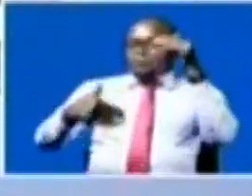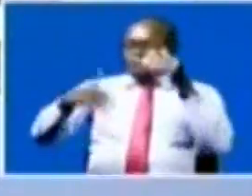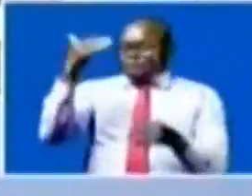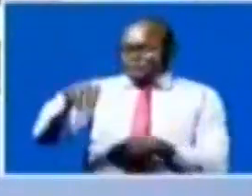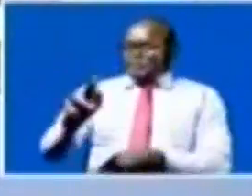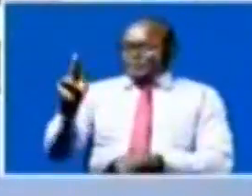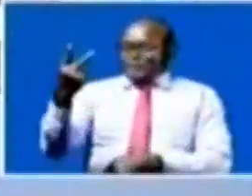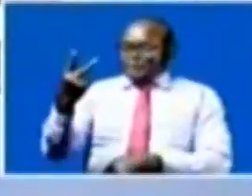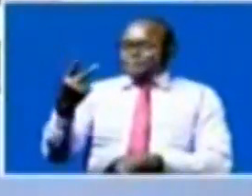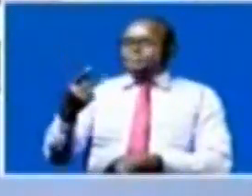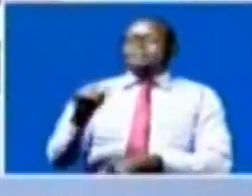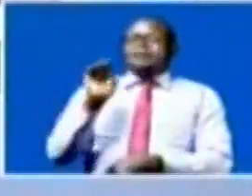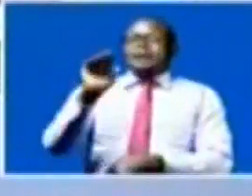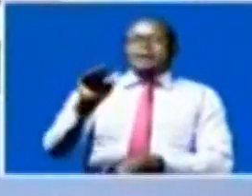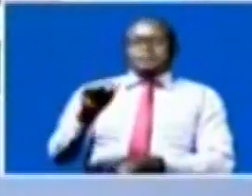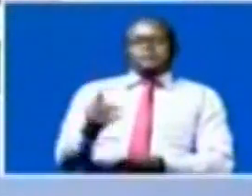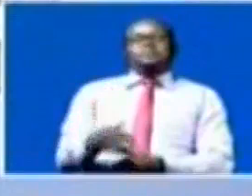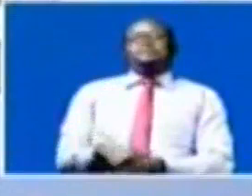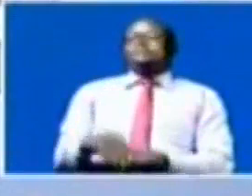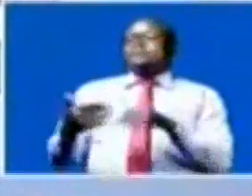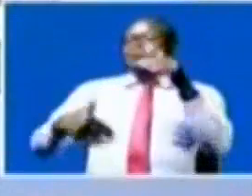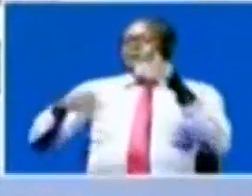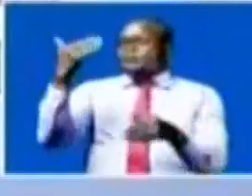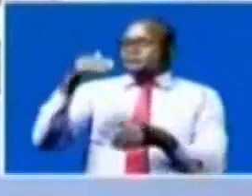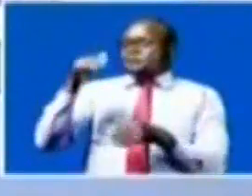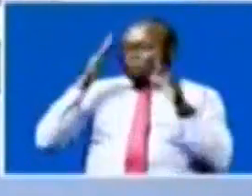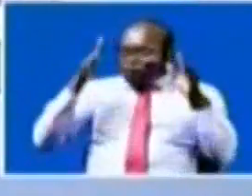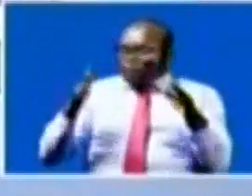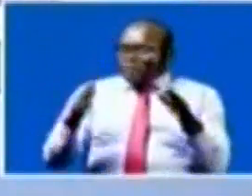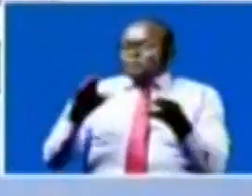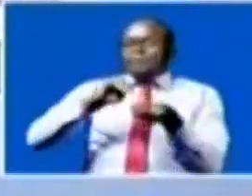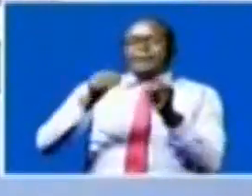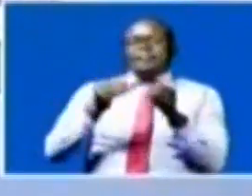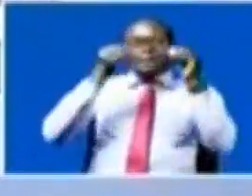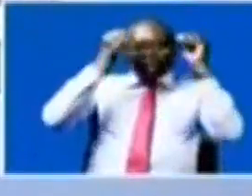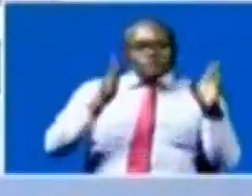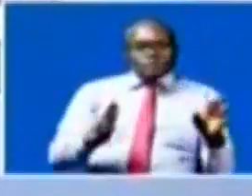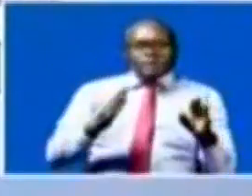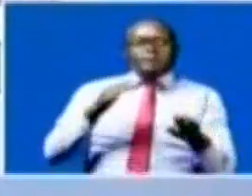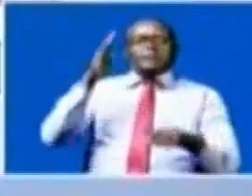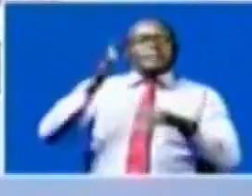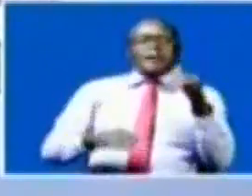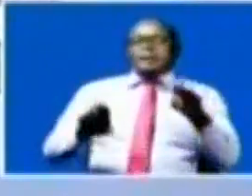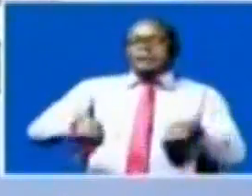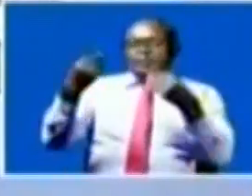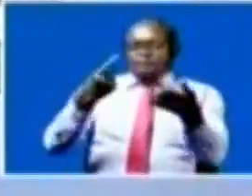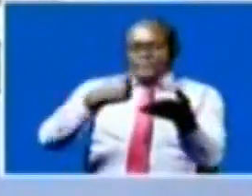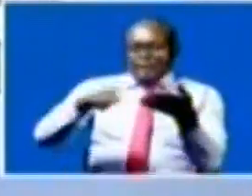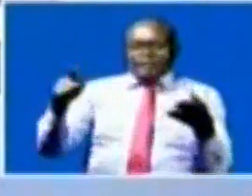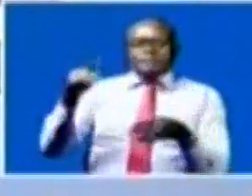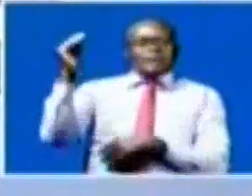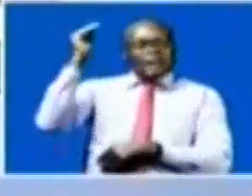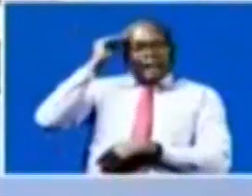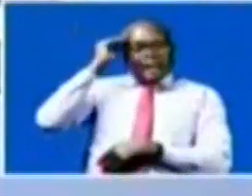in the country. Ruto has critiqued institutions focusing on the growth of the number of students at the expense of offering quality